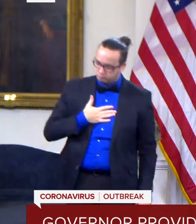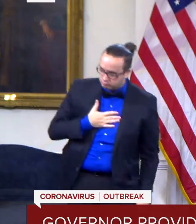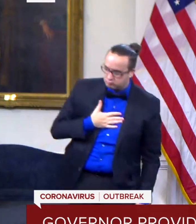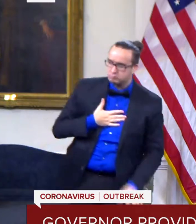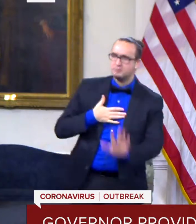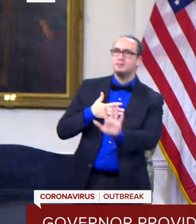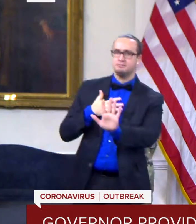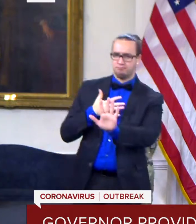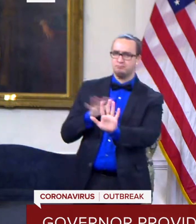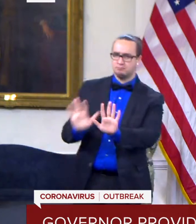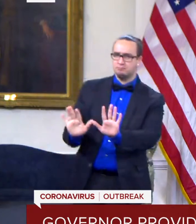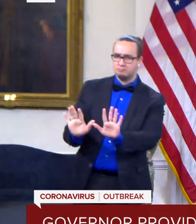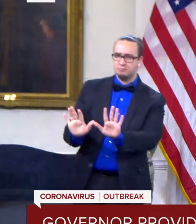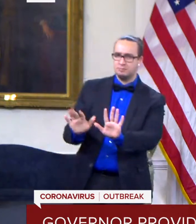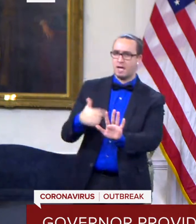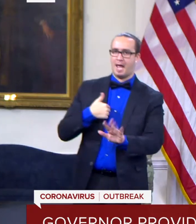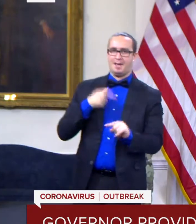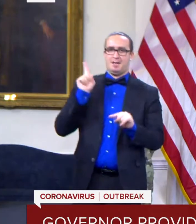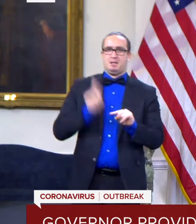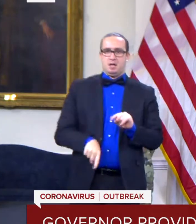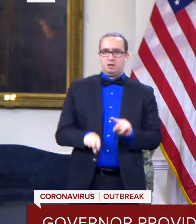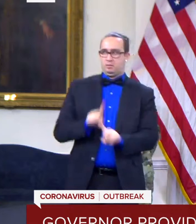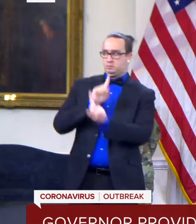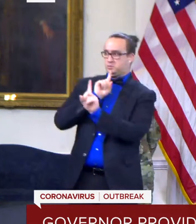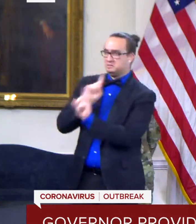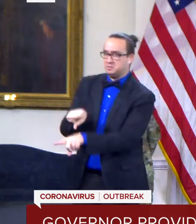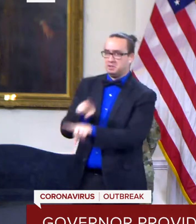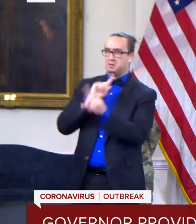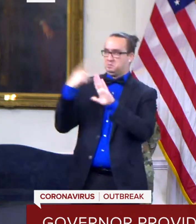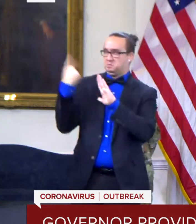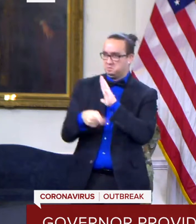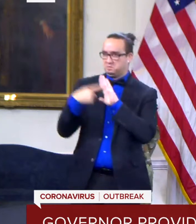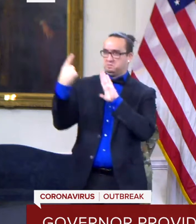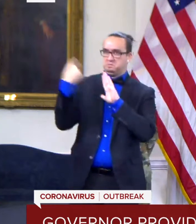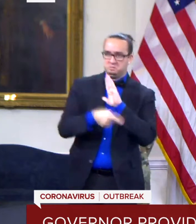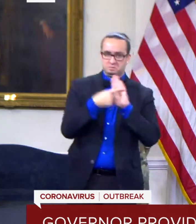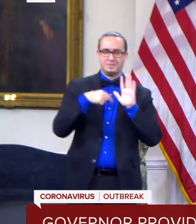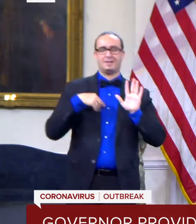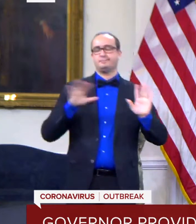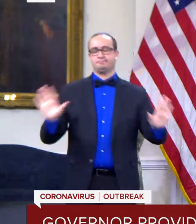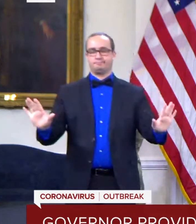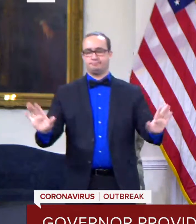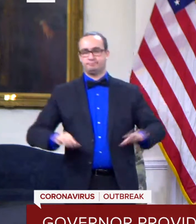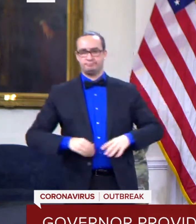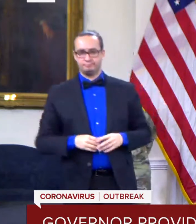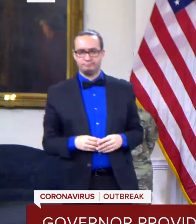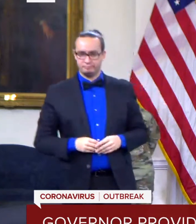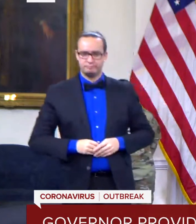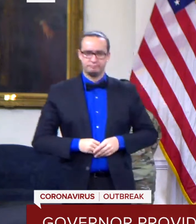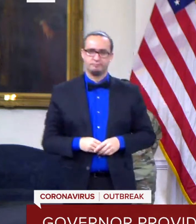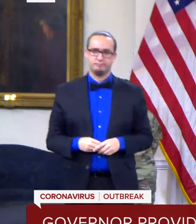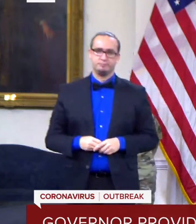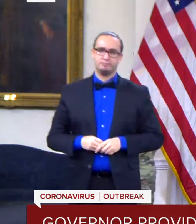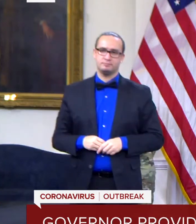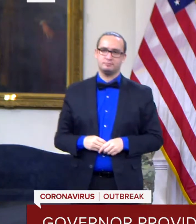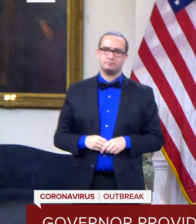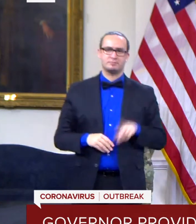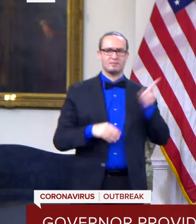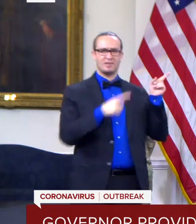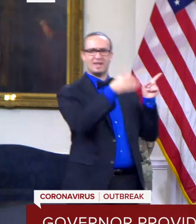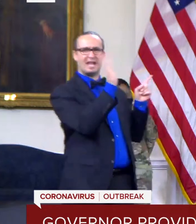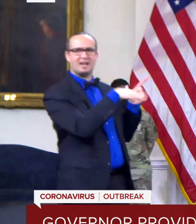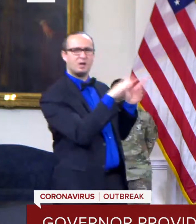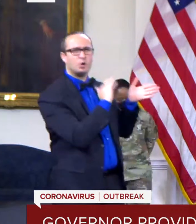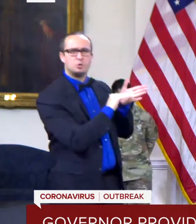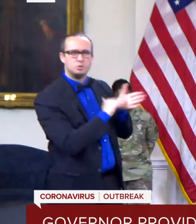criticism by every person that doesn't like what we did or said. Governor, was there a point at some point in regards to Baltimore City that either